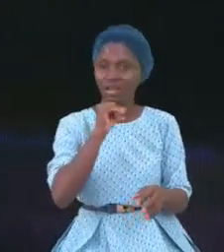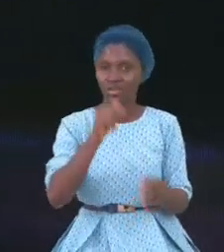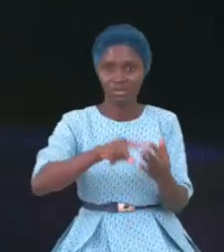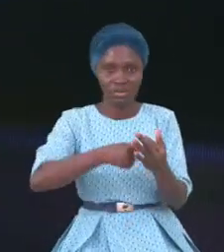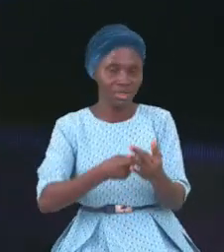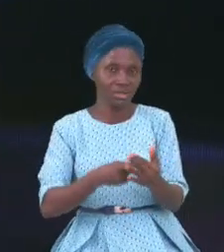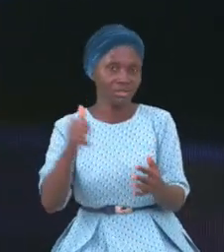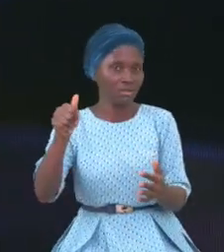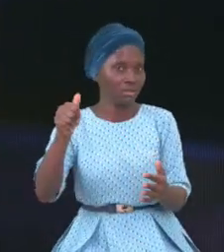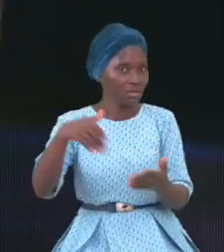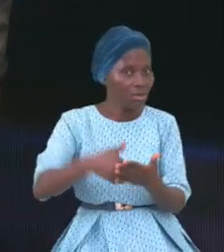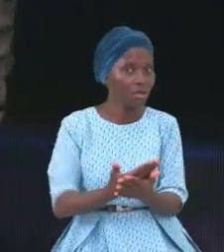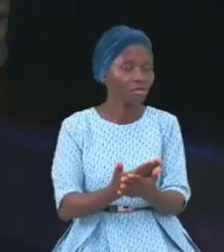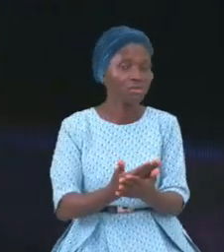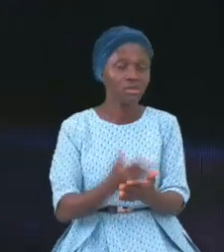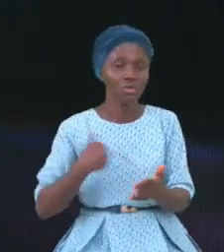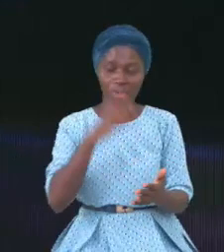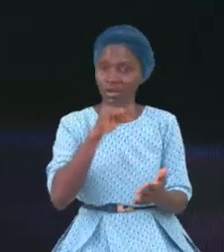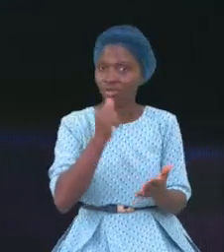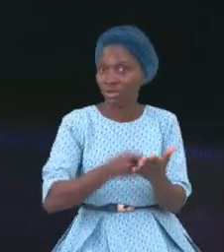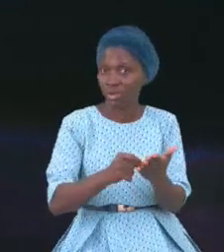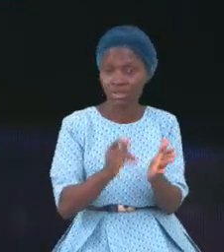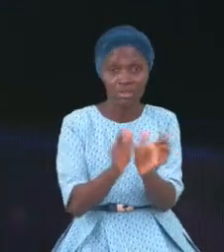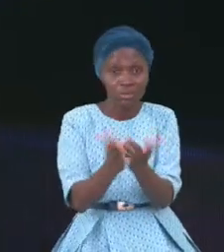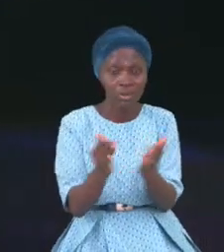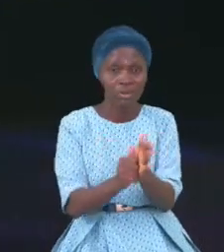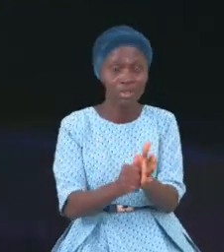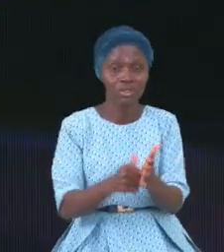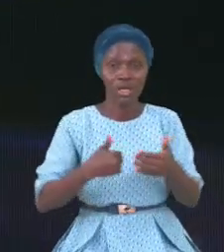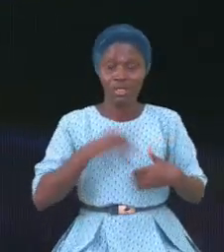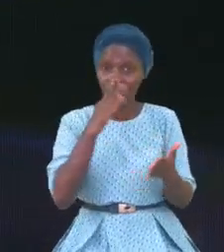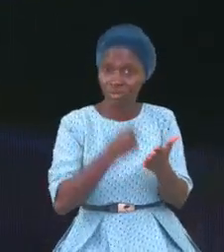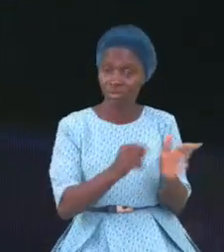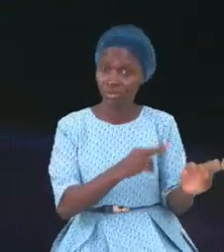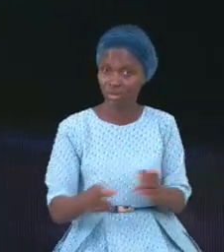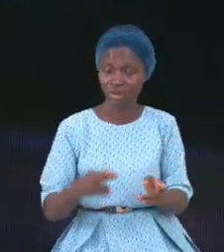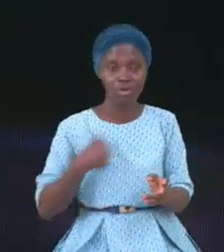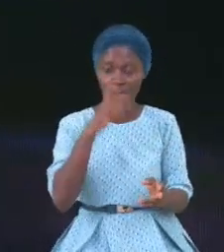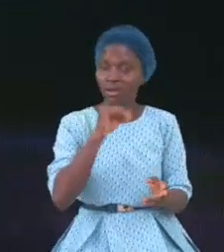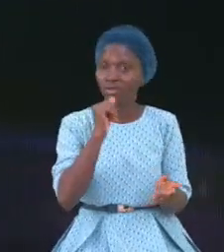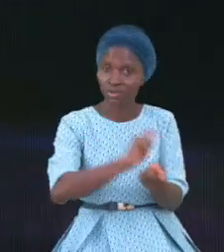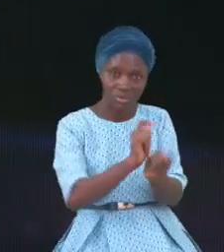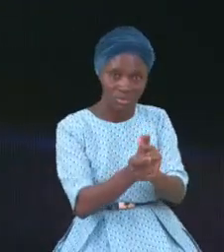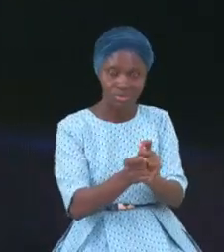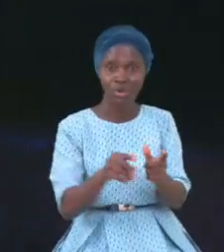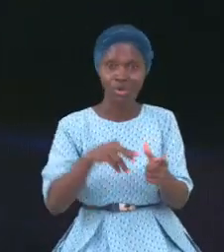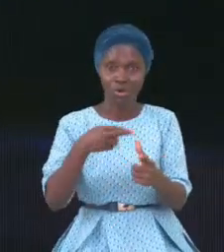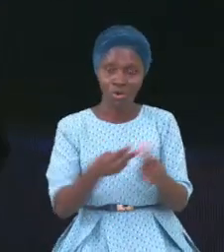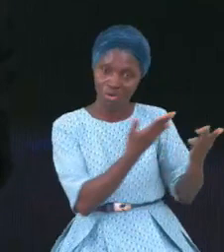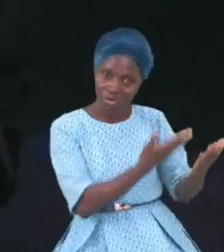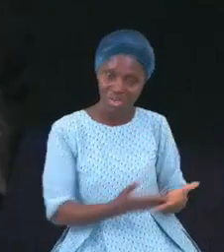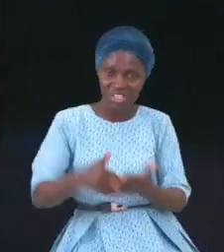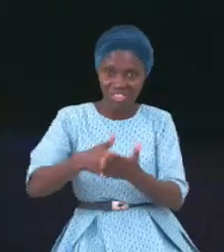Bible that has been done already. We're not changing. We're not bringing a new doctrine that has been done